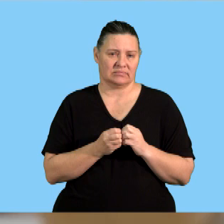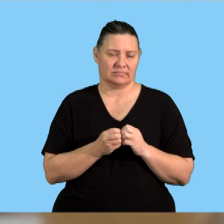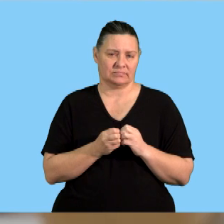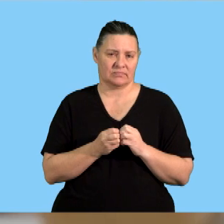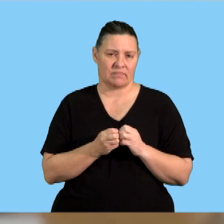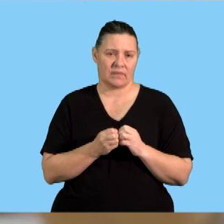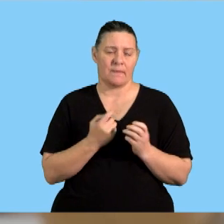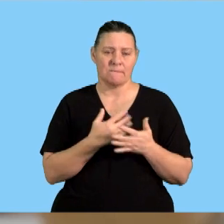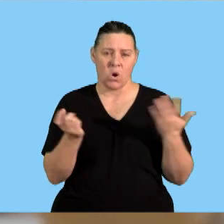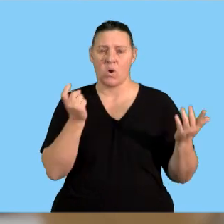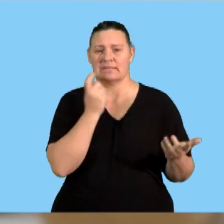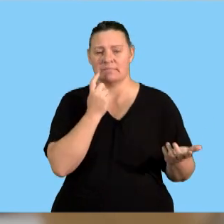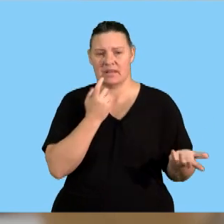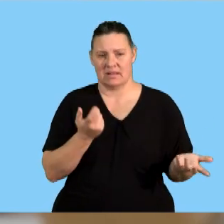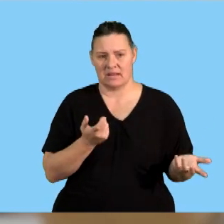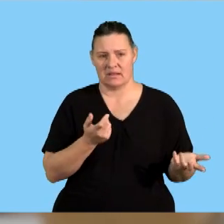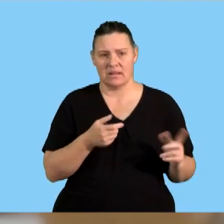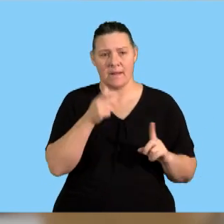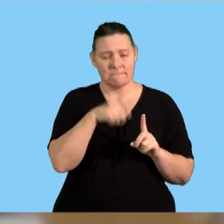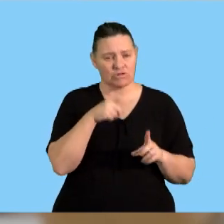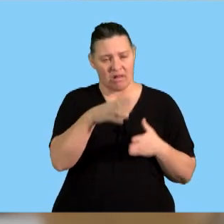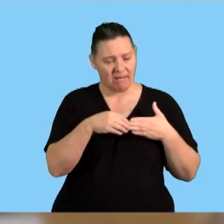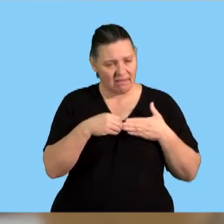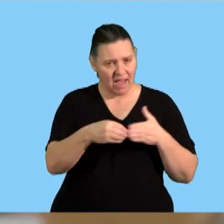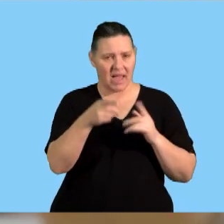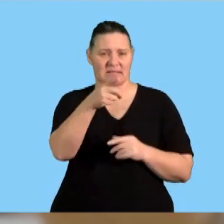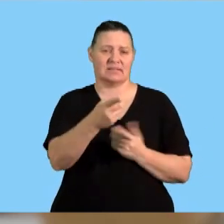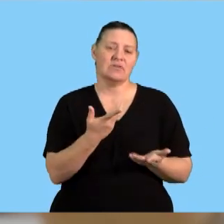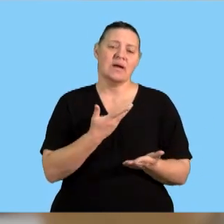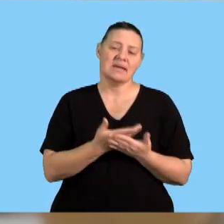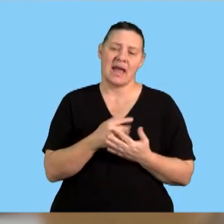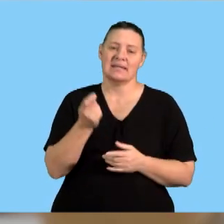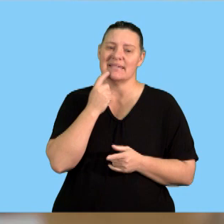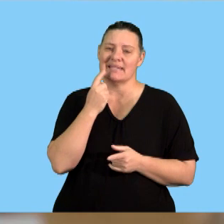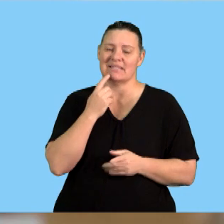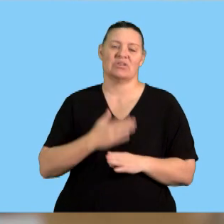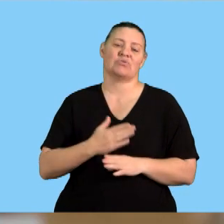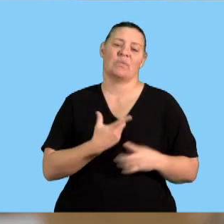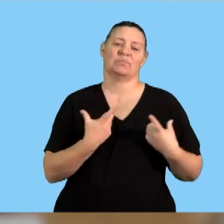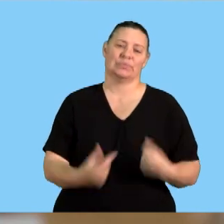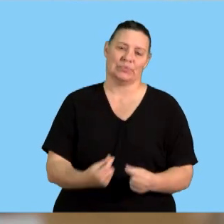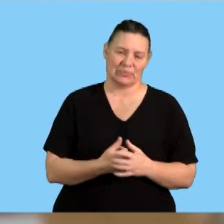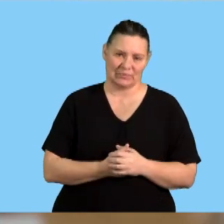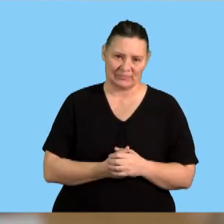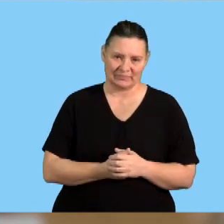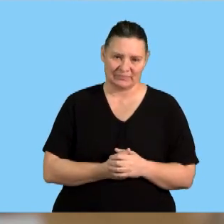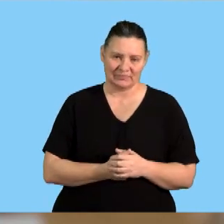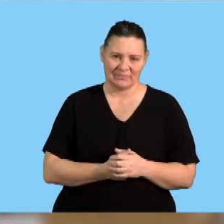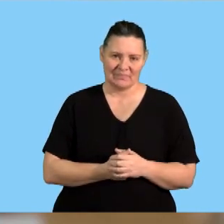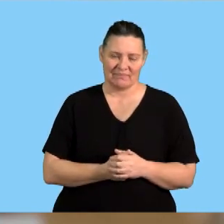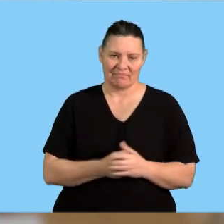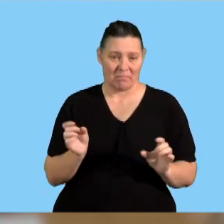at the very beginning of the lesson, is to make it simpler. The person who's doing it, to guide that person, to make sure that the job gets